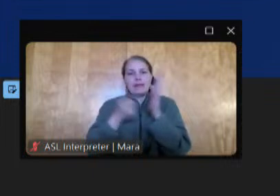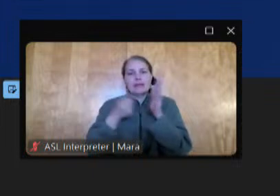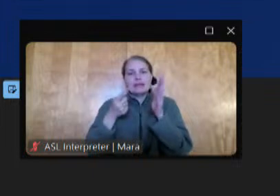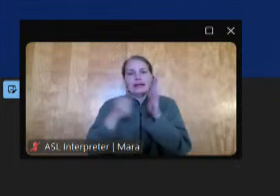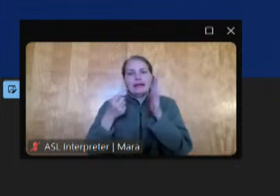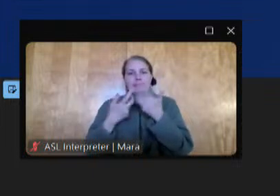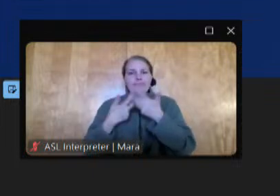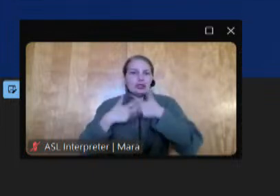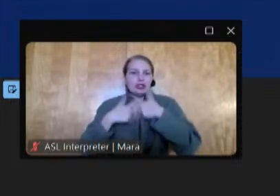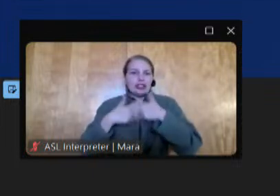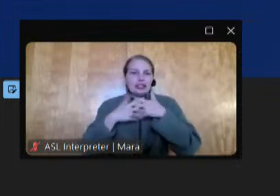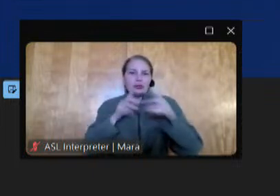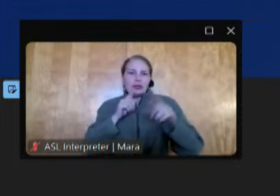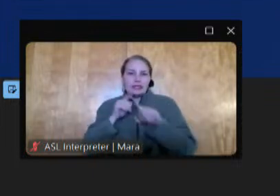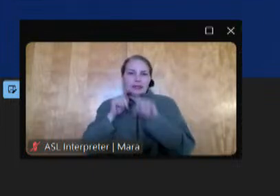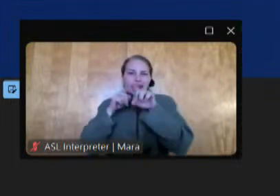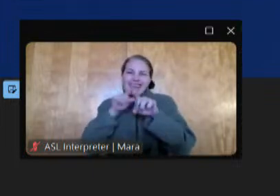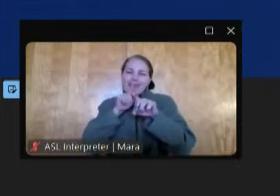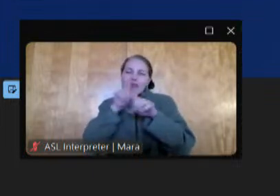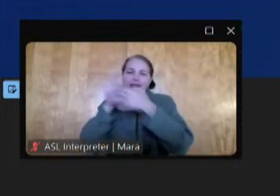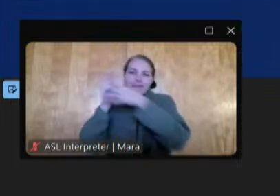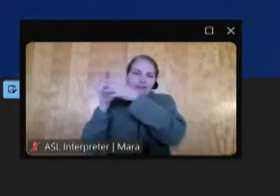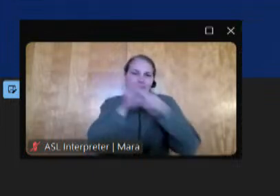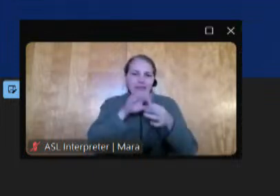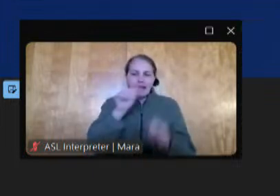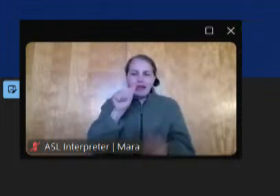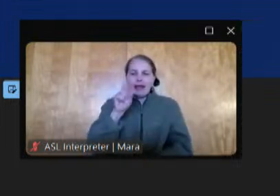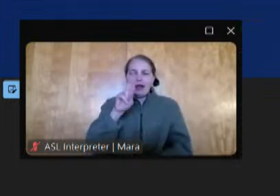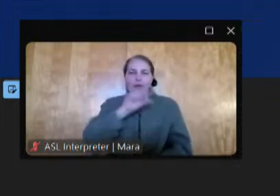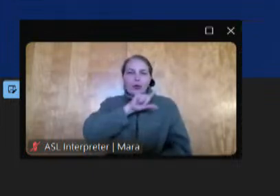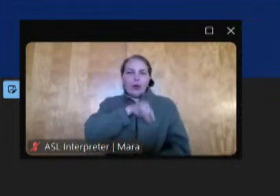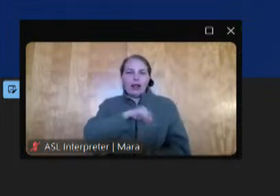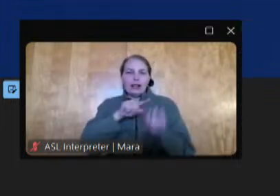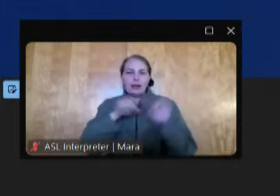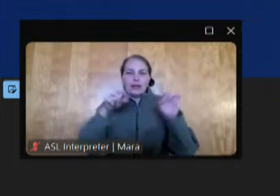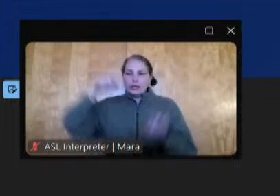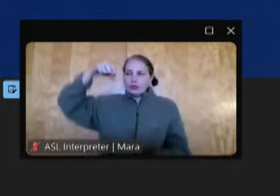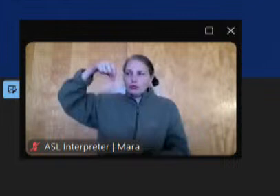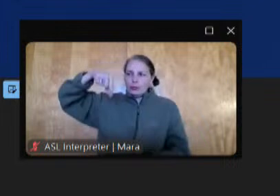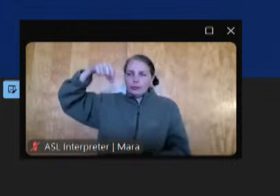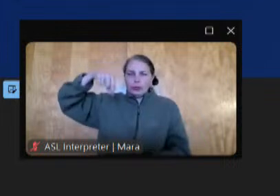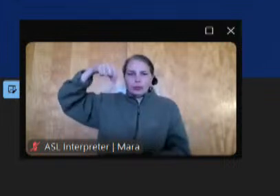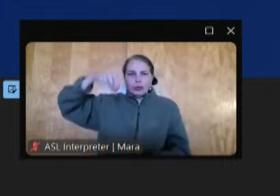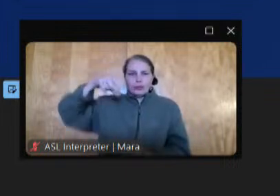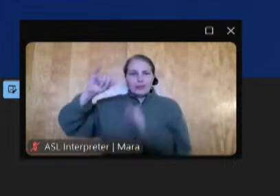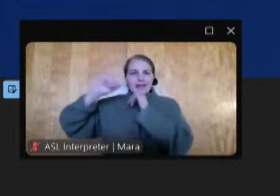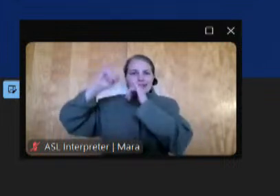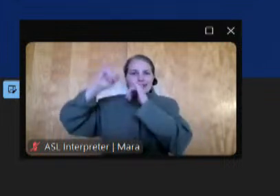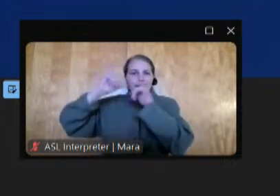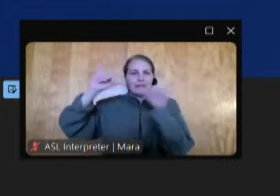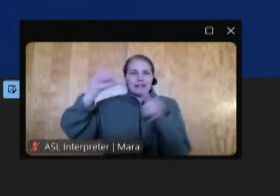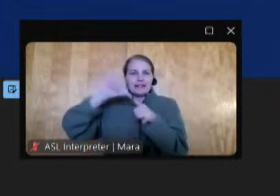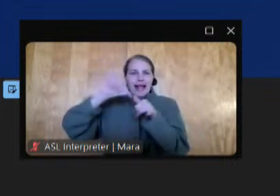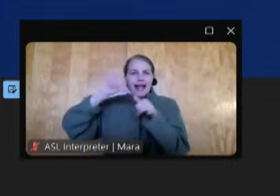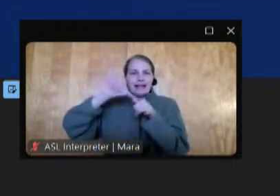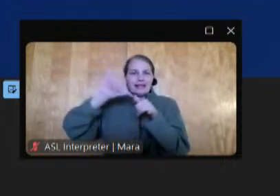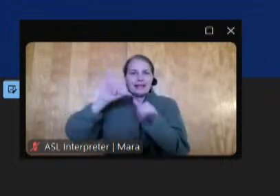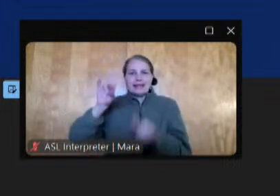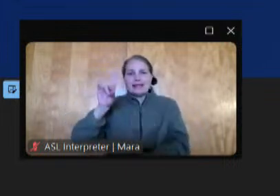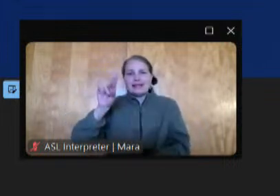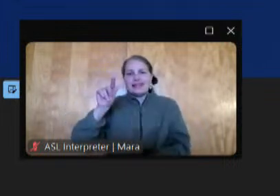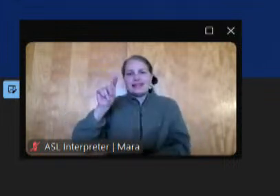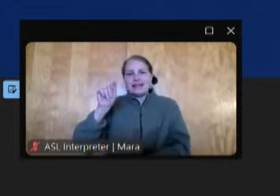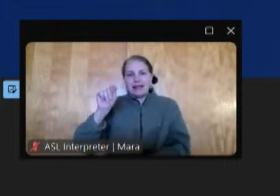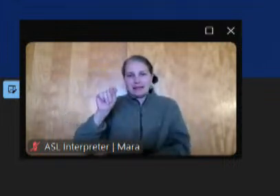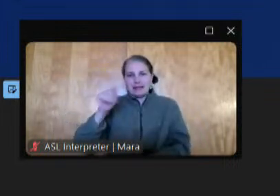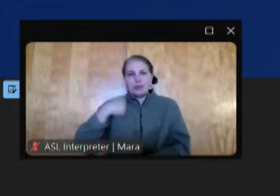anything to do with air quality. It just happens to be that the droplets are about the same size as the dust we're measuring. The other thing to pay attention to